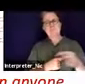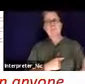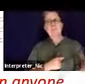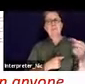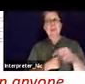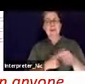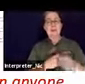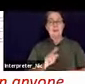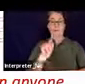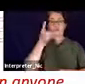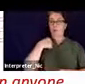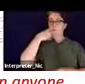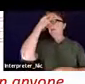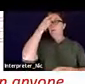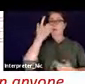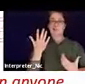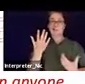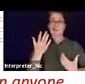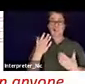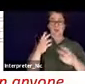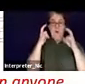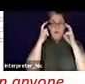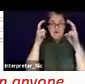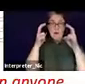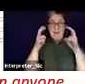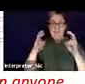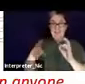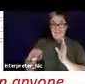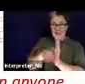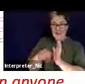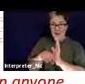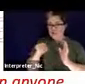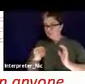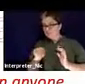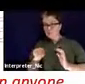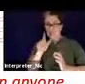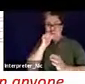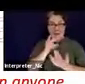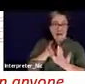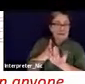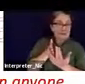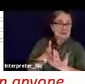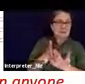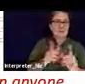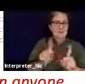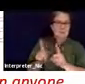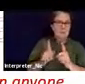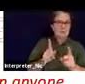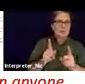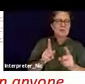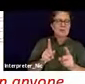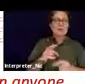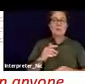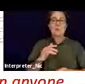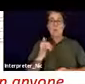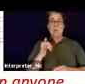be accessible parking stations by school and the parents tend to use their, the accessible parking spaces just to drop their